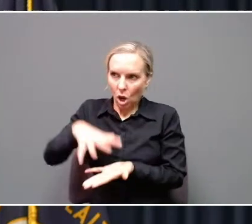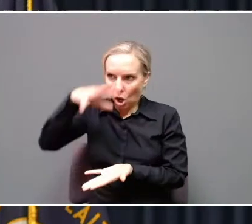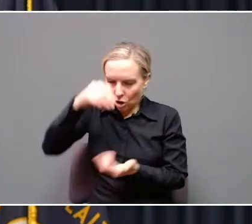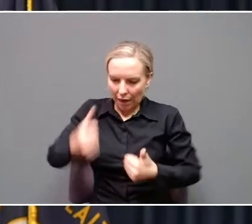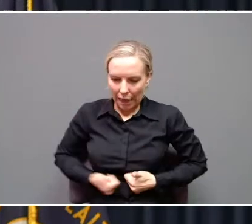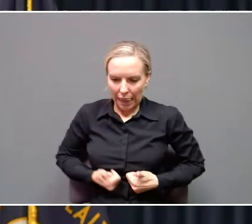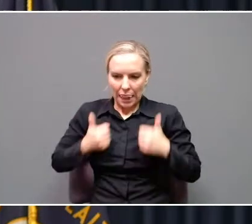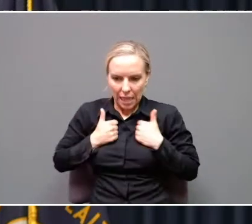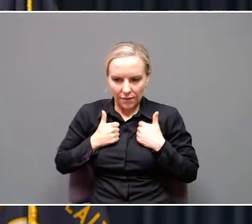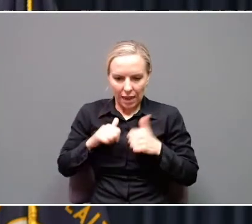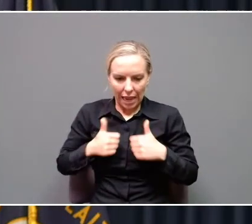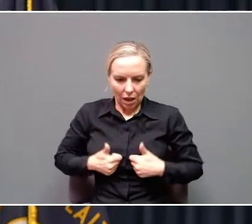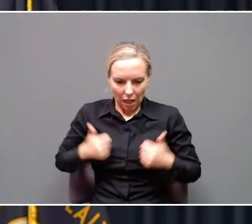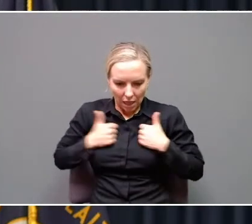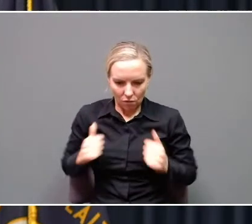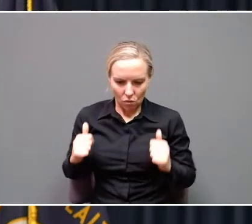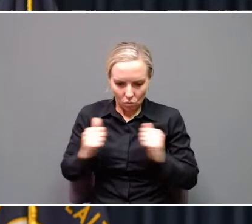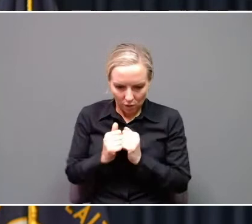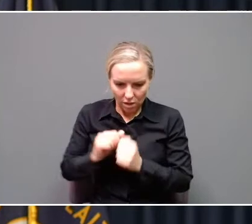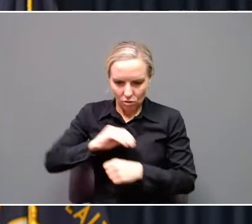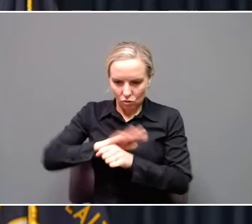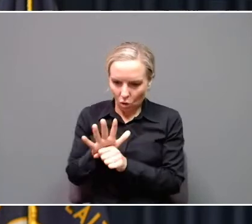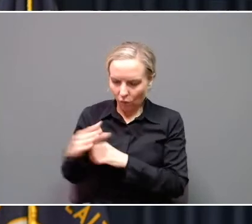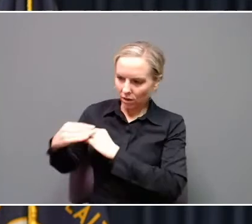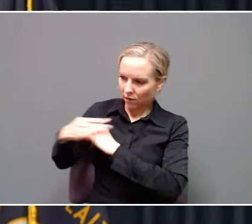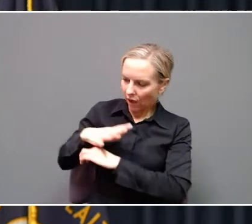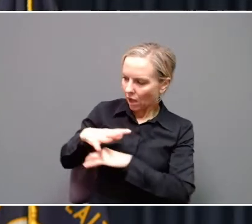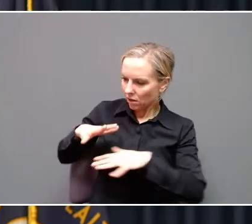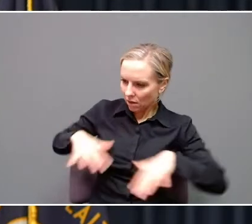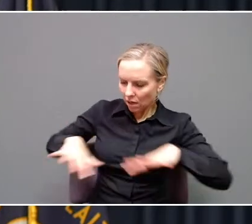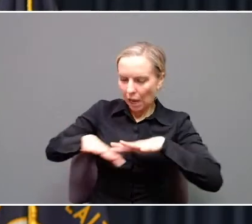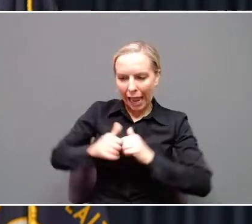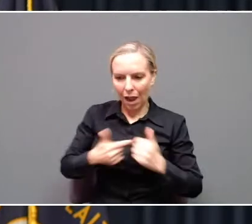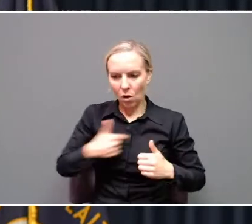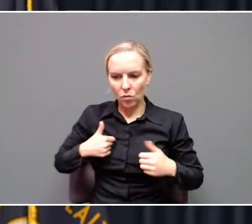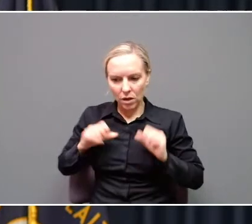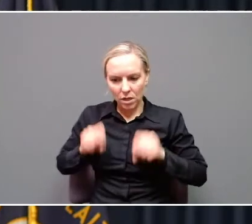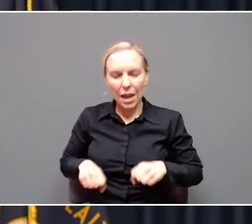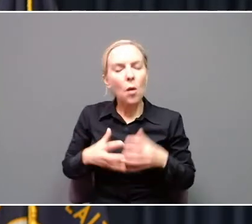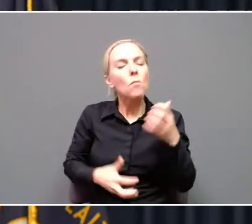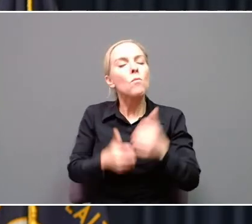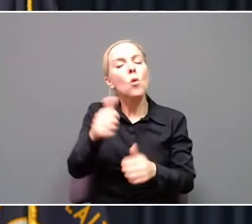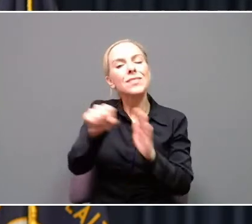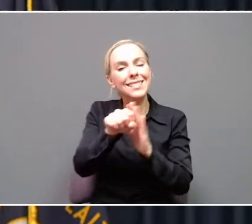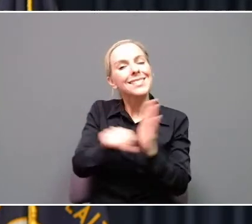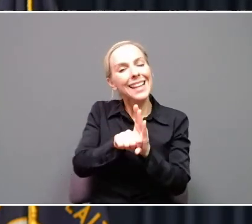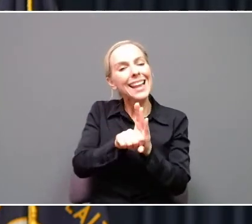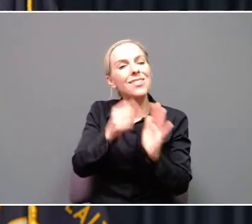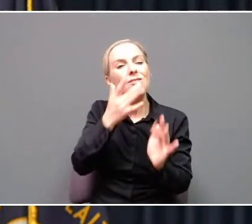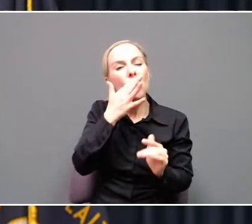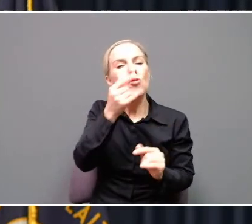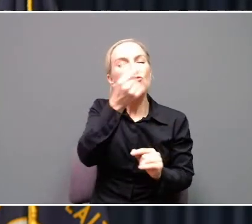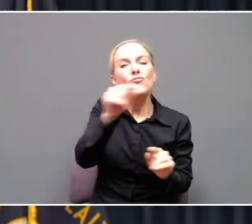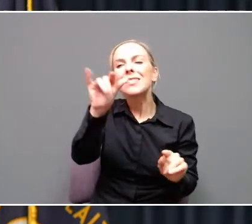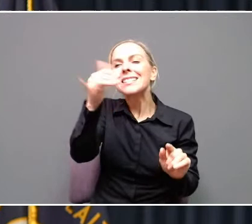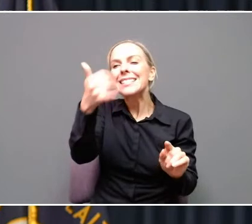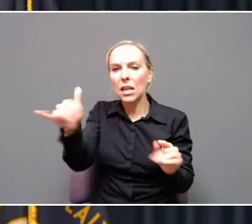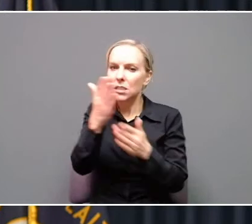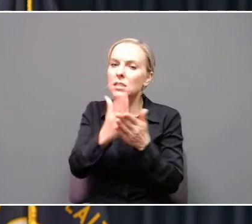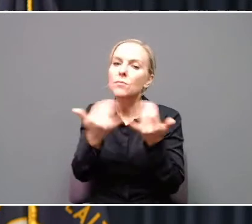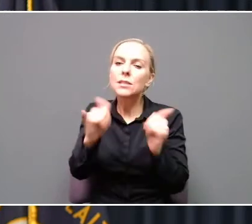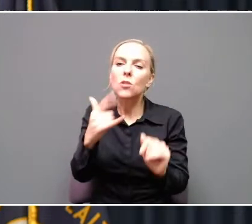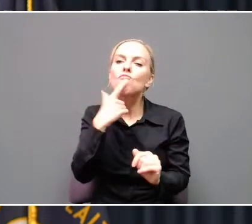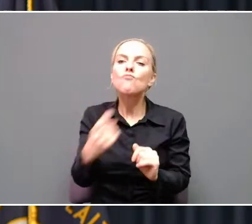COVID, but understand that while most of our state is green or yellow, there are red counties. We need